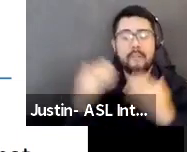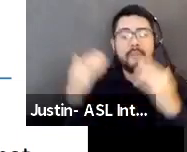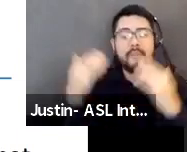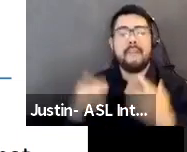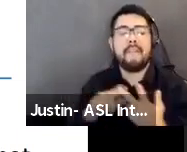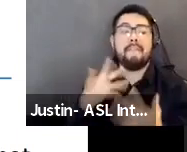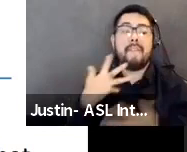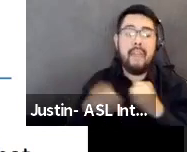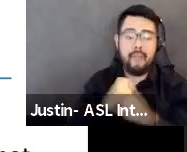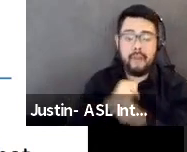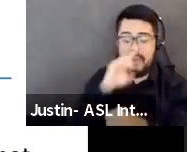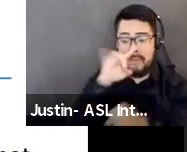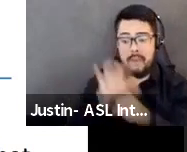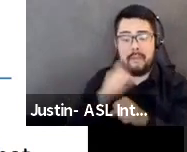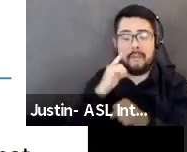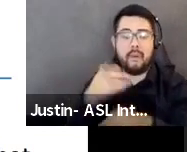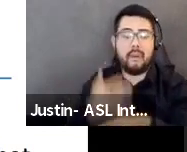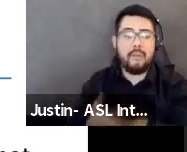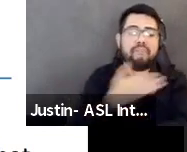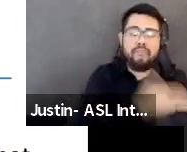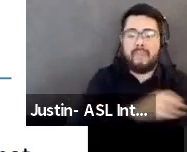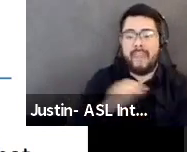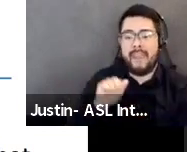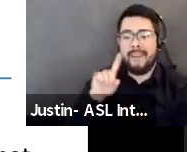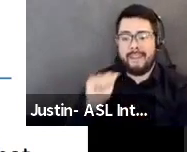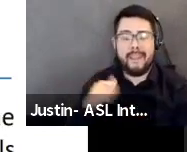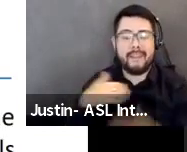100 million dollars in approved ada